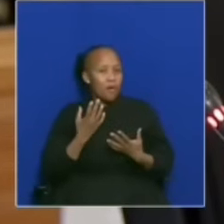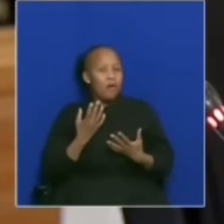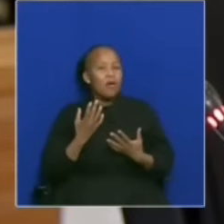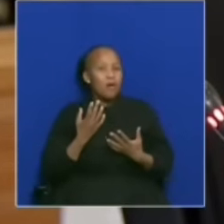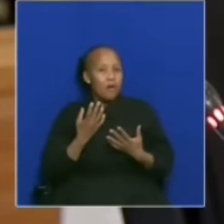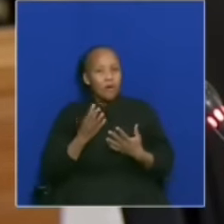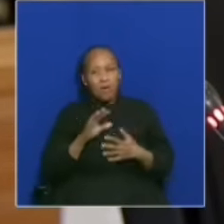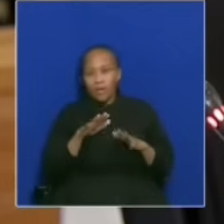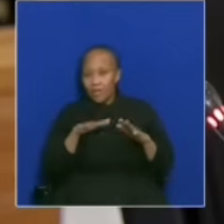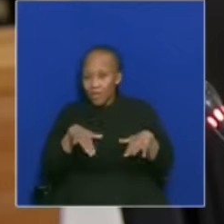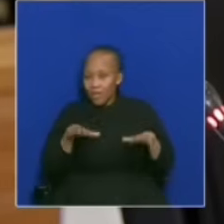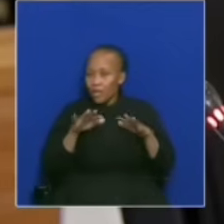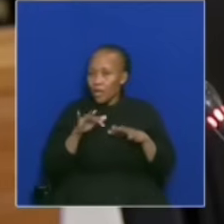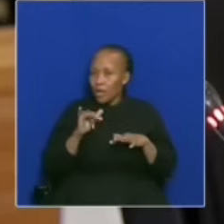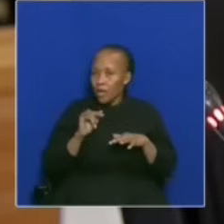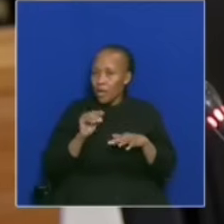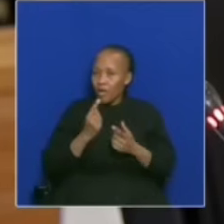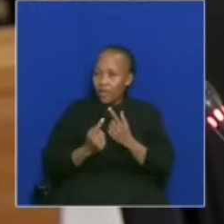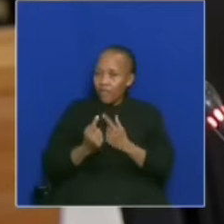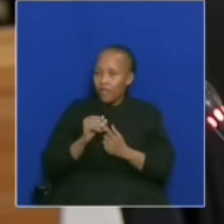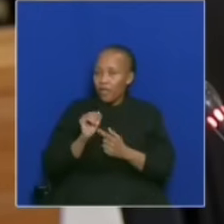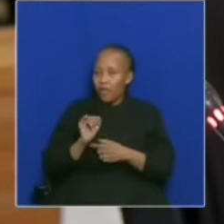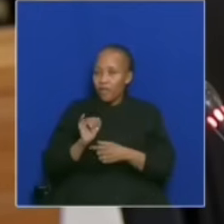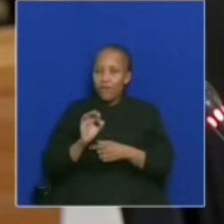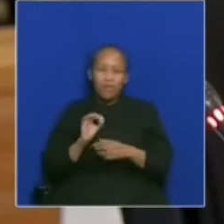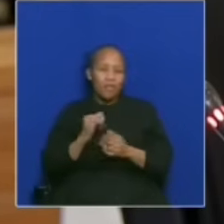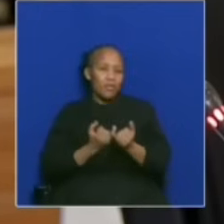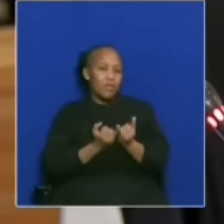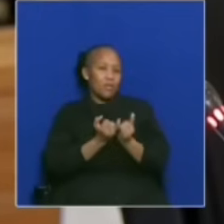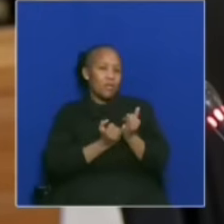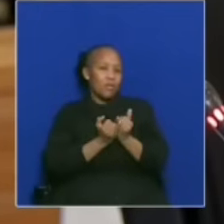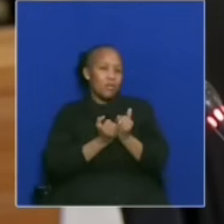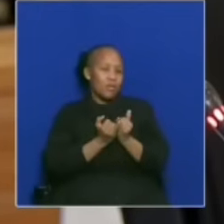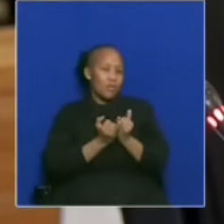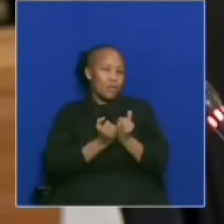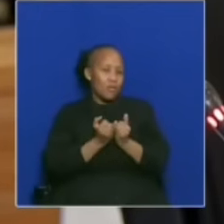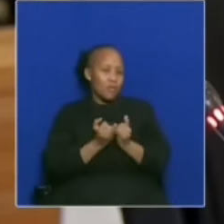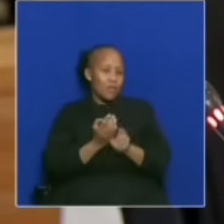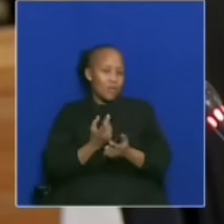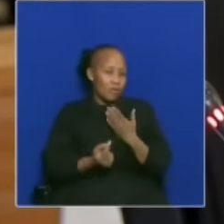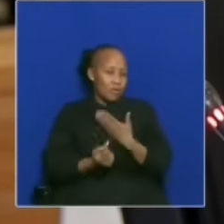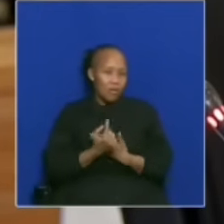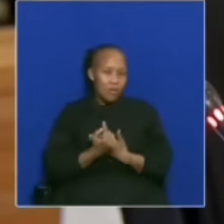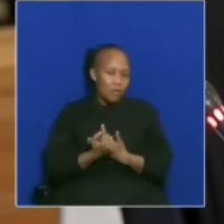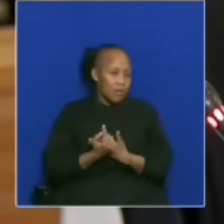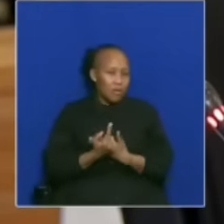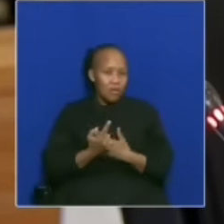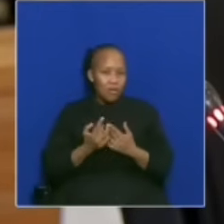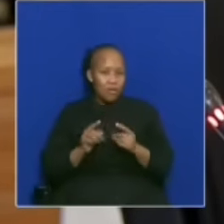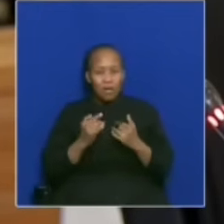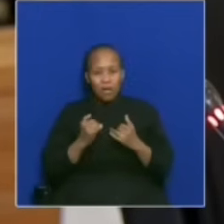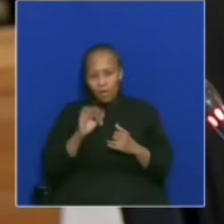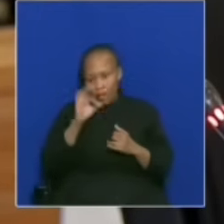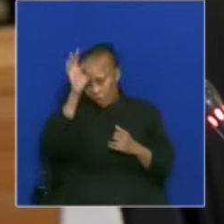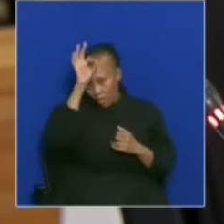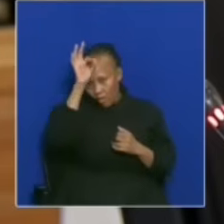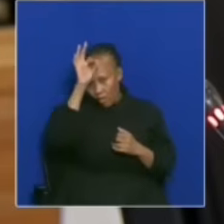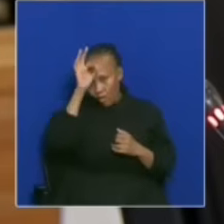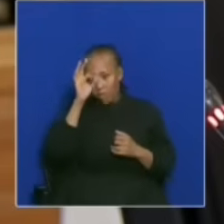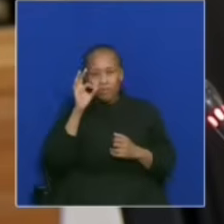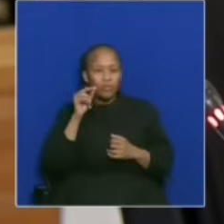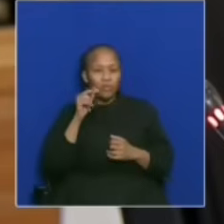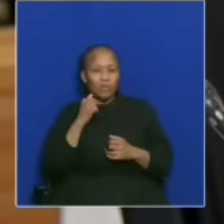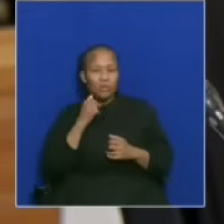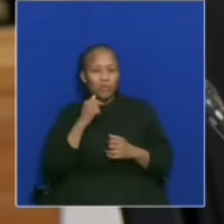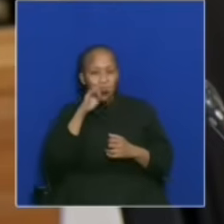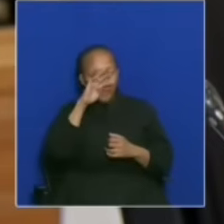competitors, while that bust is taking place. It's something for the police to do, not for the industry to be told about.